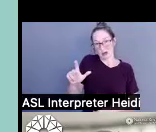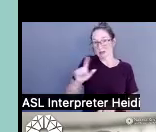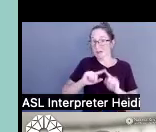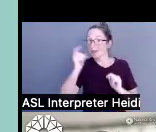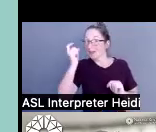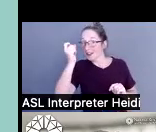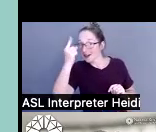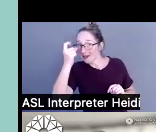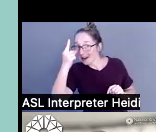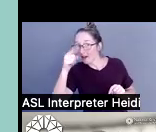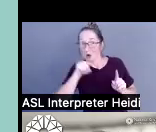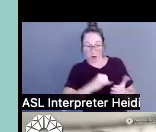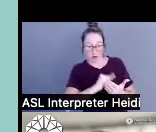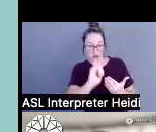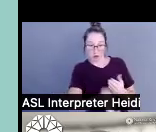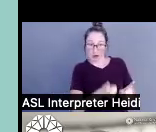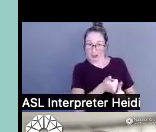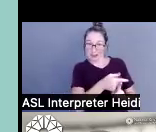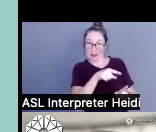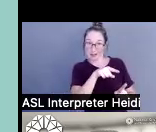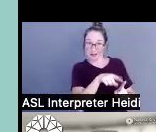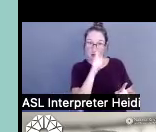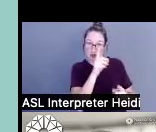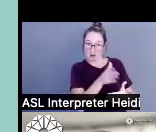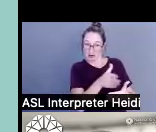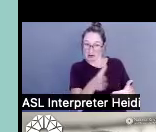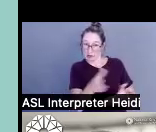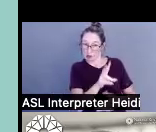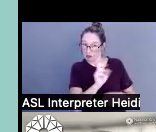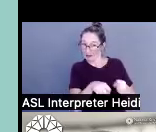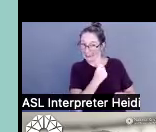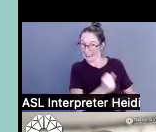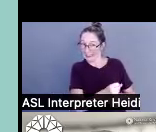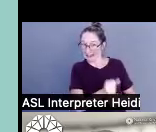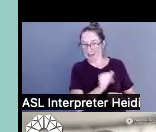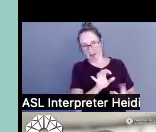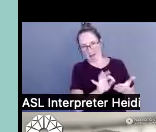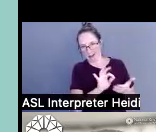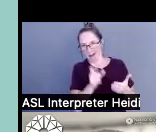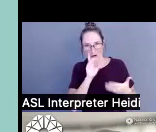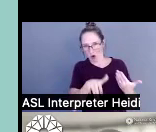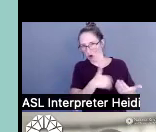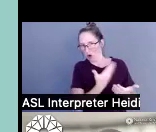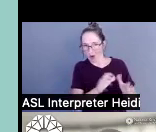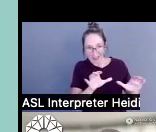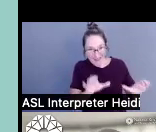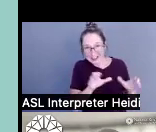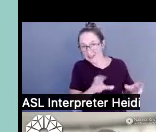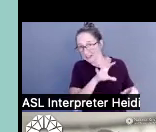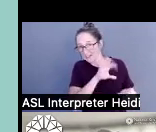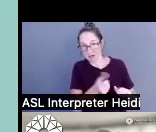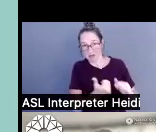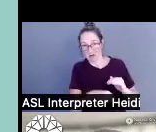However, while the project itself spanned over 2 years, and that accounts for all of the activities under